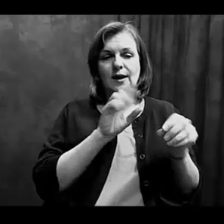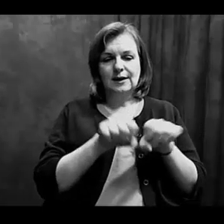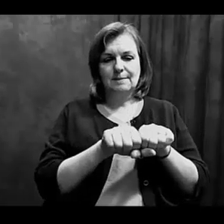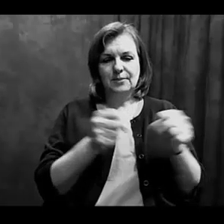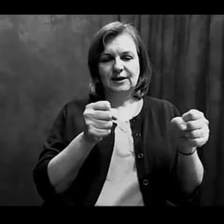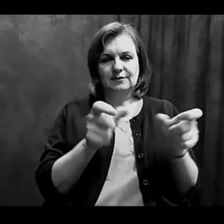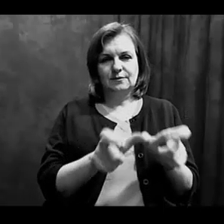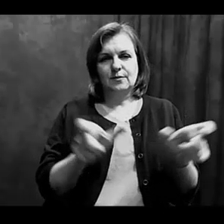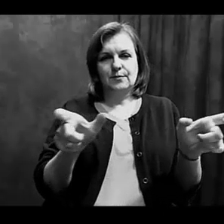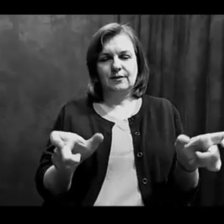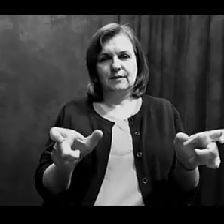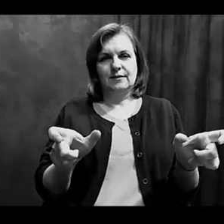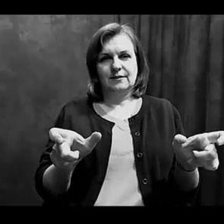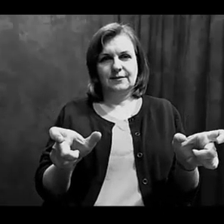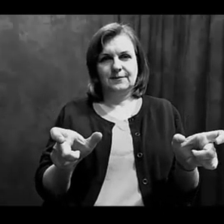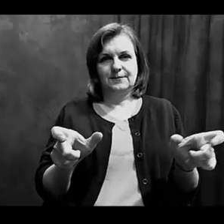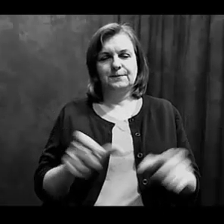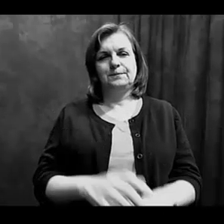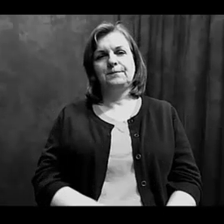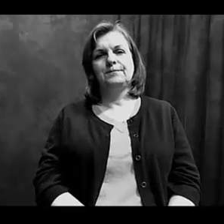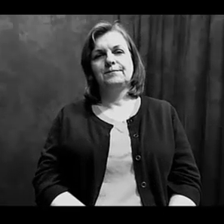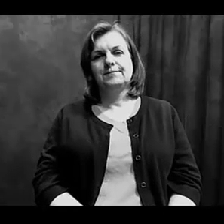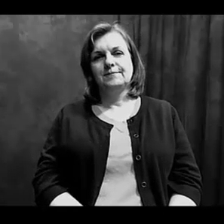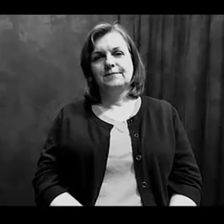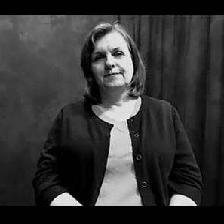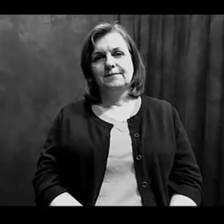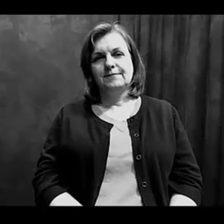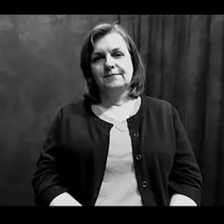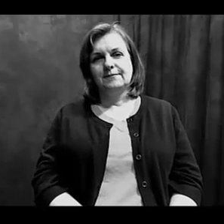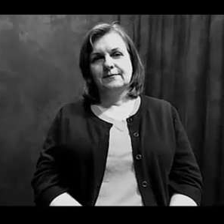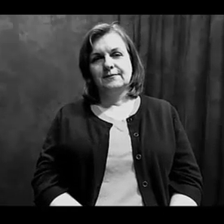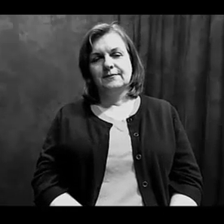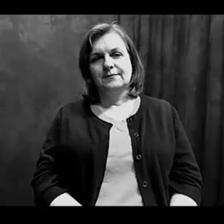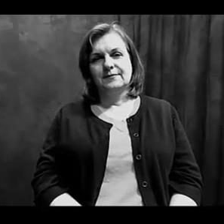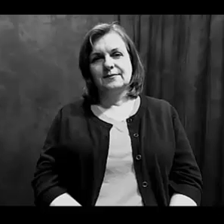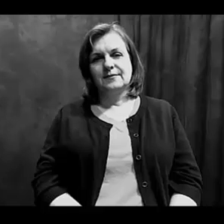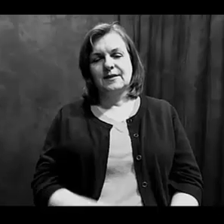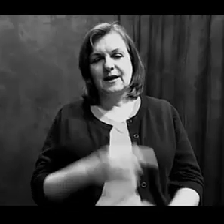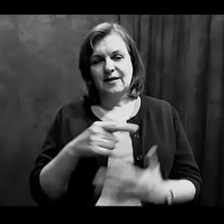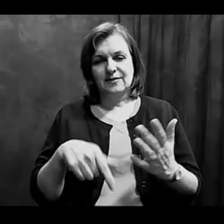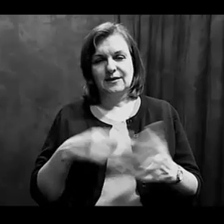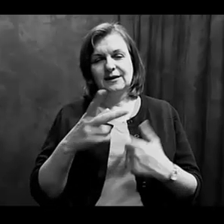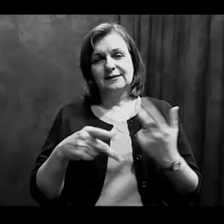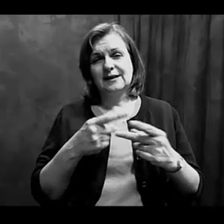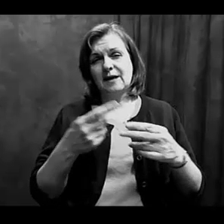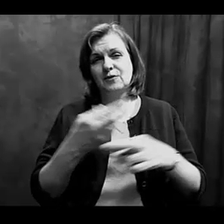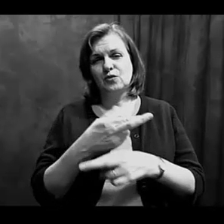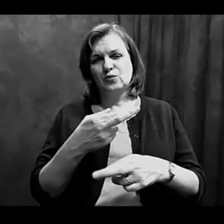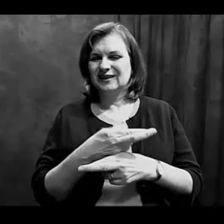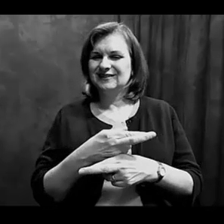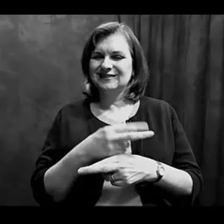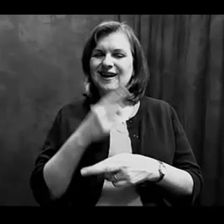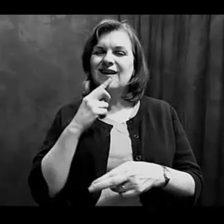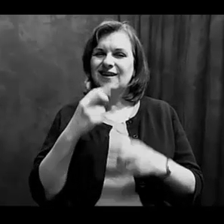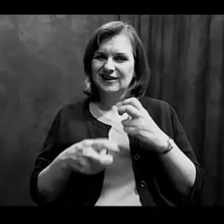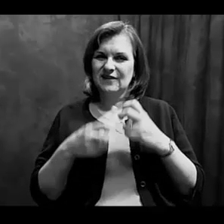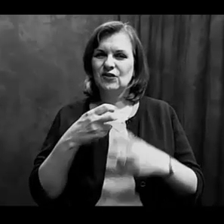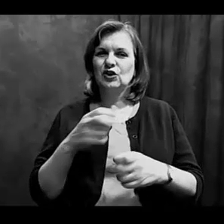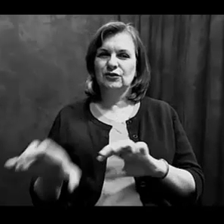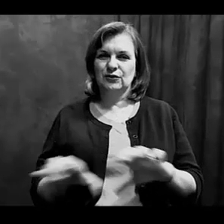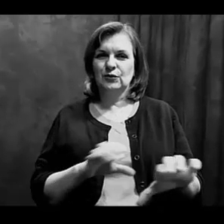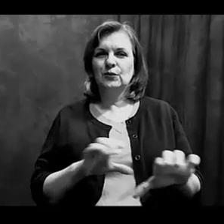monomer plus a monomer. So it's breaking things down. We will see that